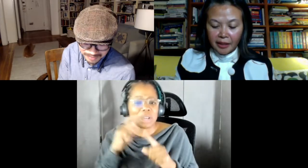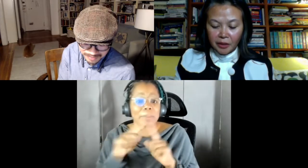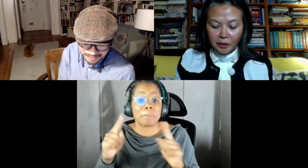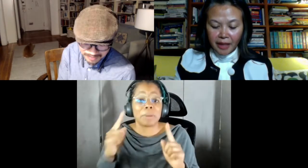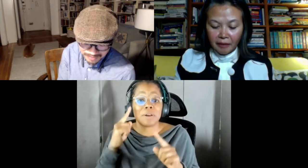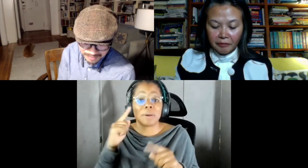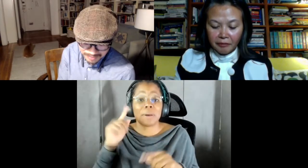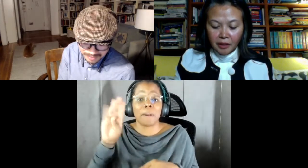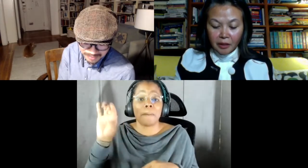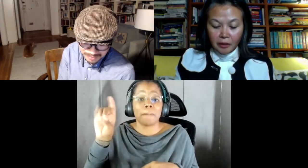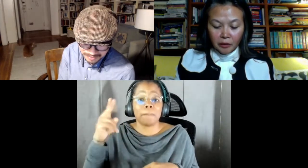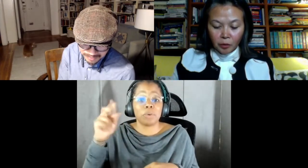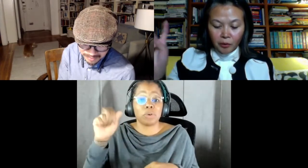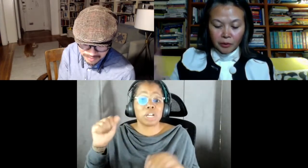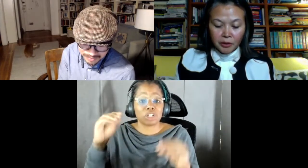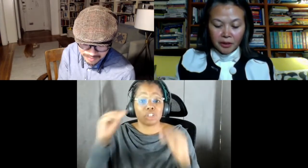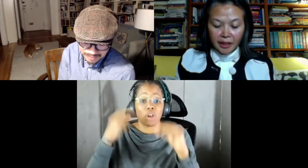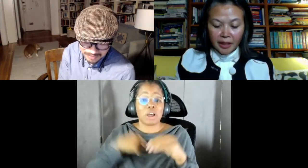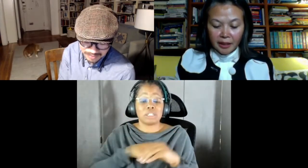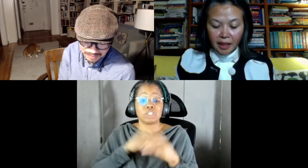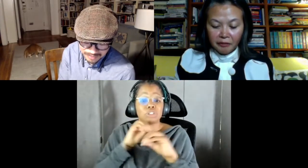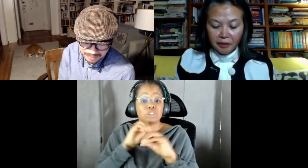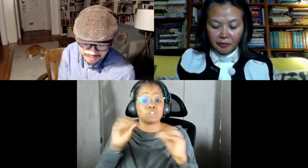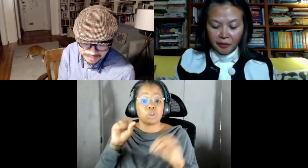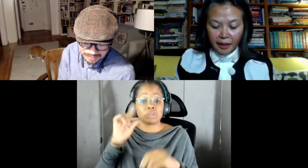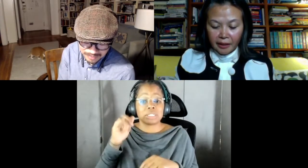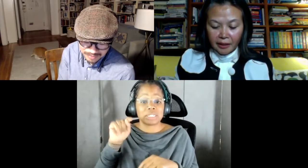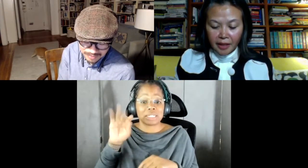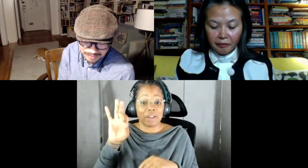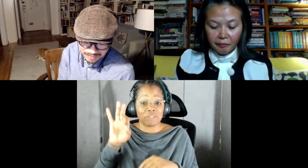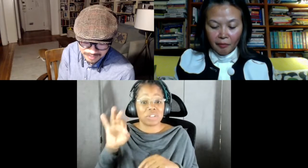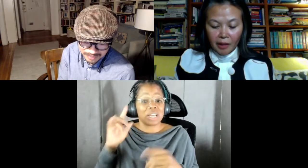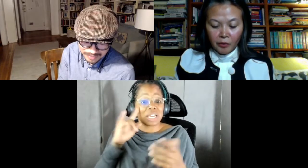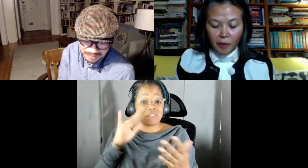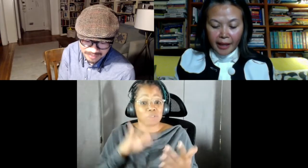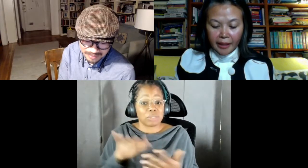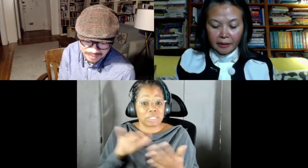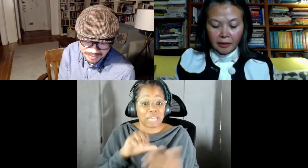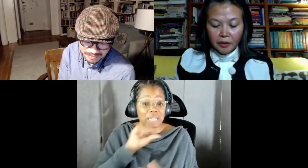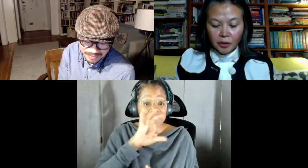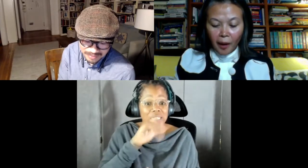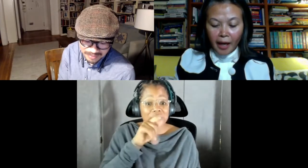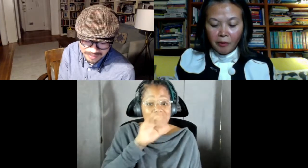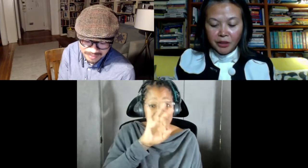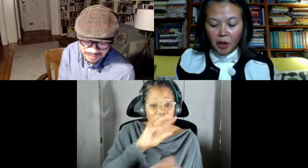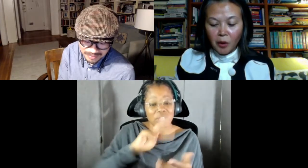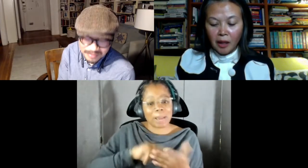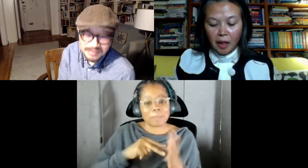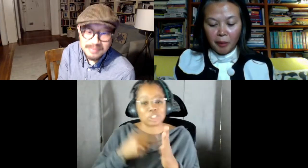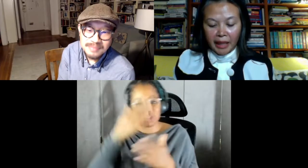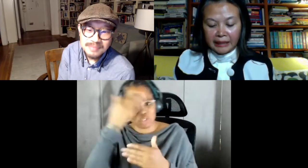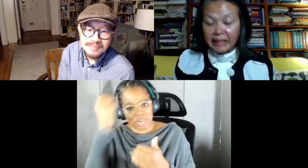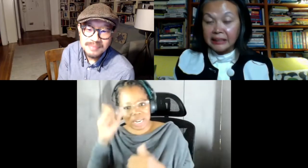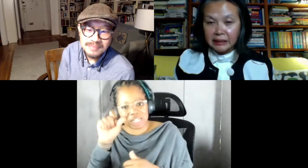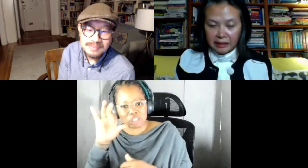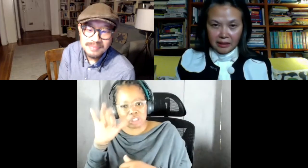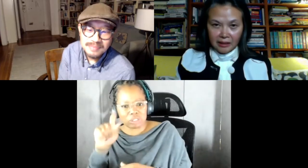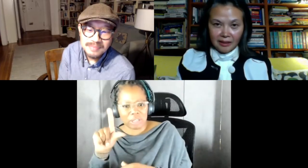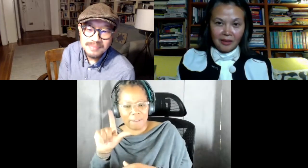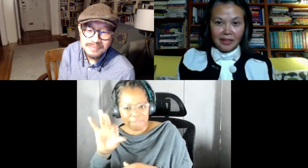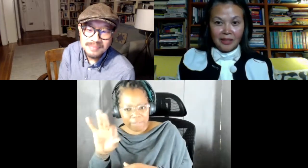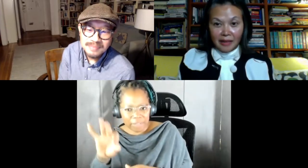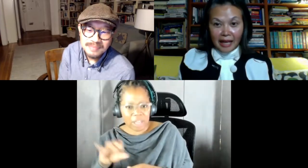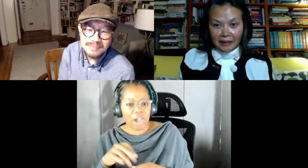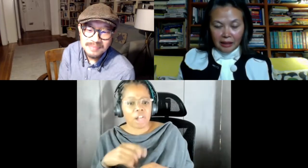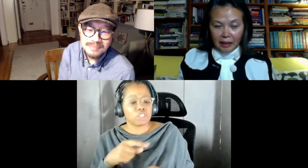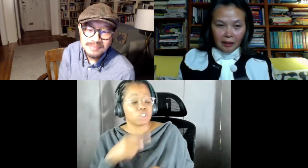there is no self. Quote, to study the self is to forget the self. Right, so why are we so hung up on identity?